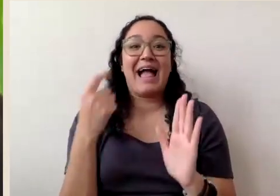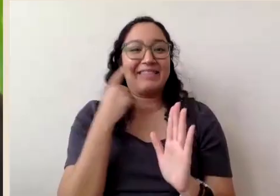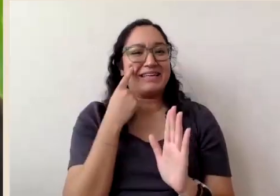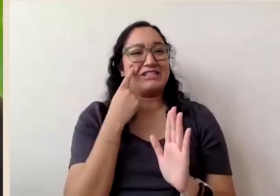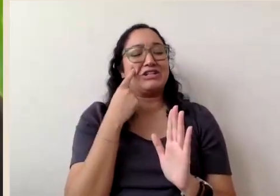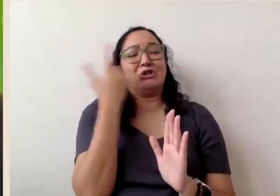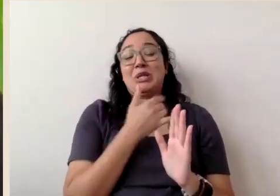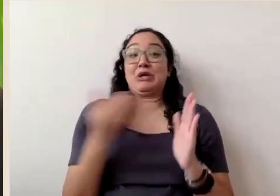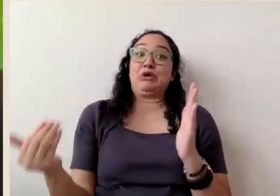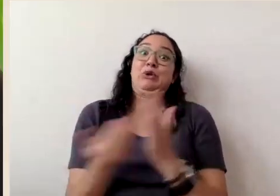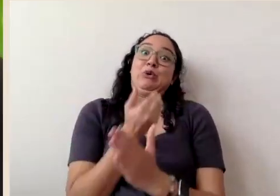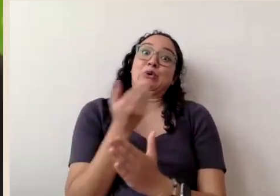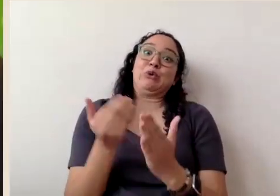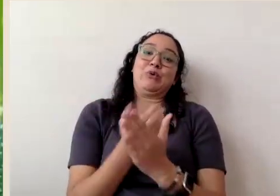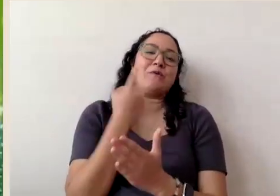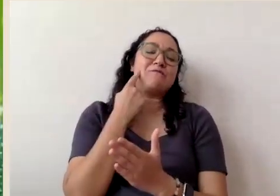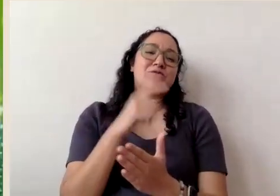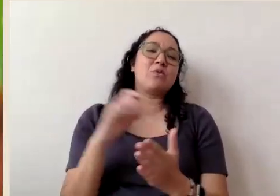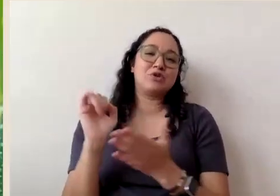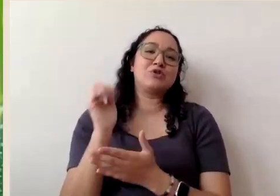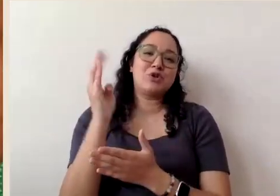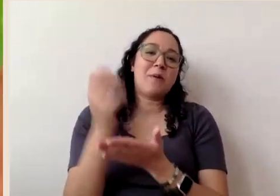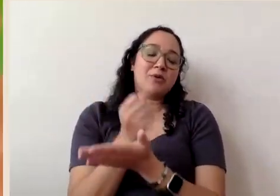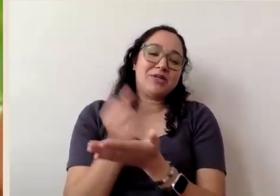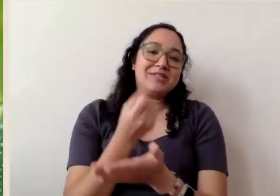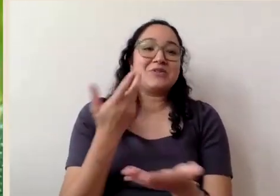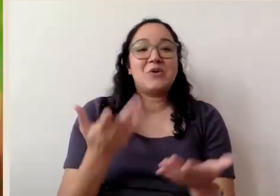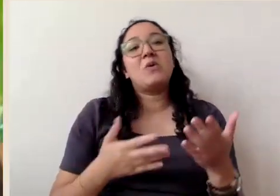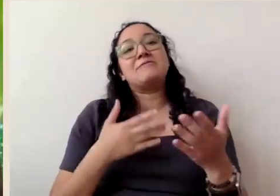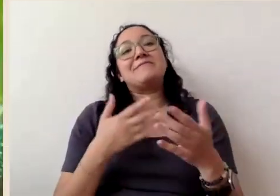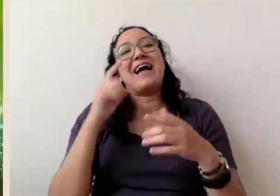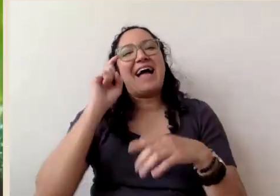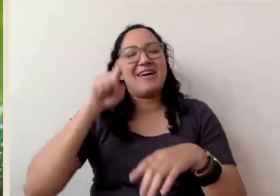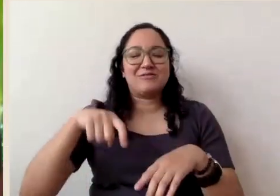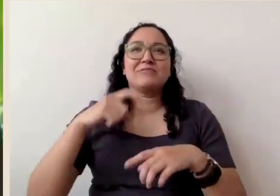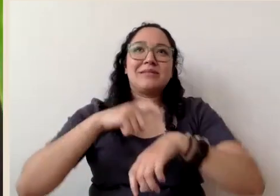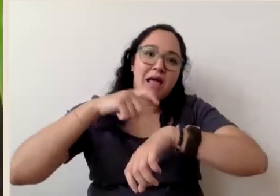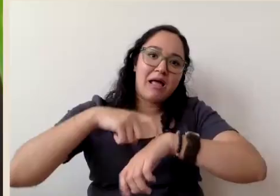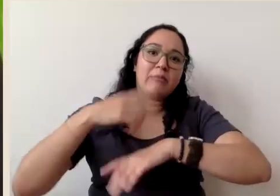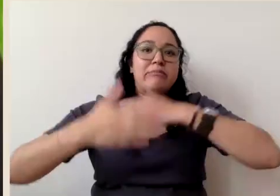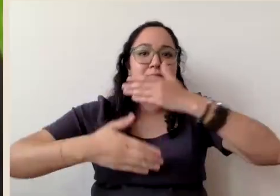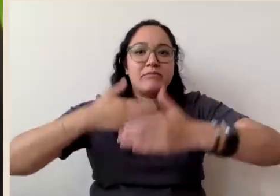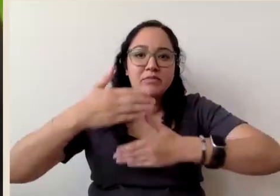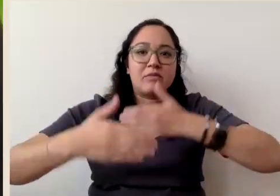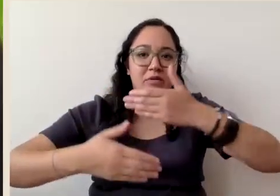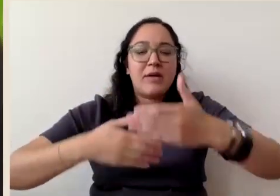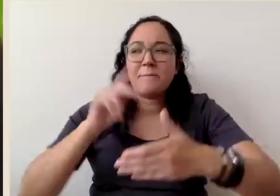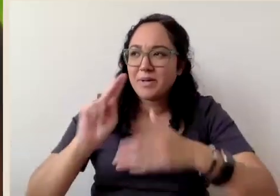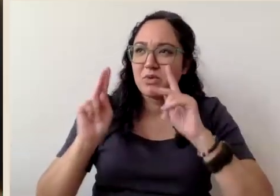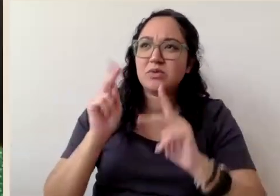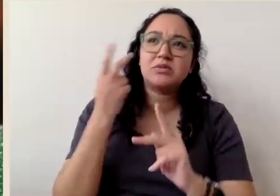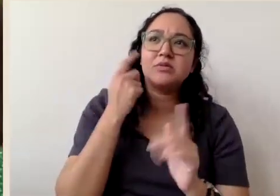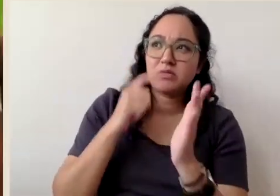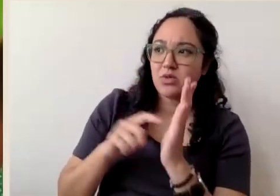new in terms of employment opportunities, right? And so it takes time for something that is new to be seen as something that is needed and just